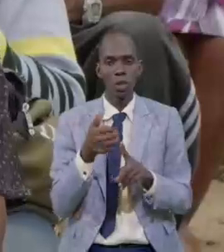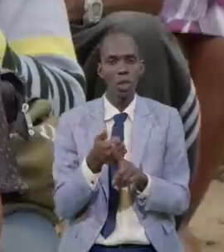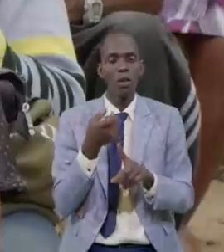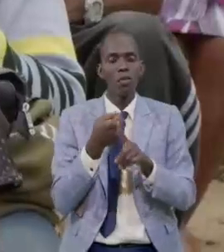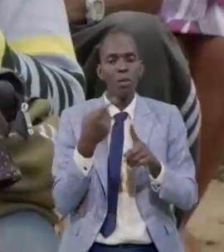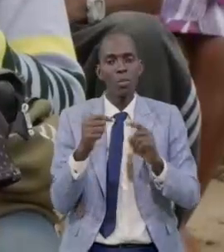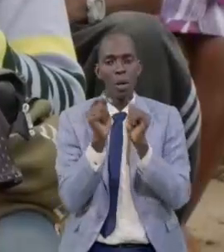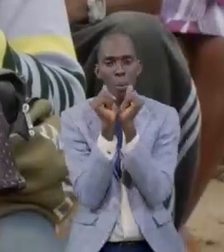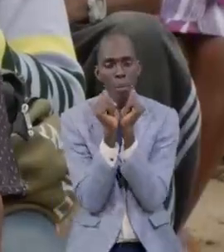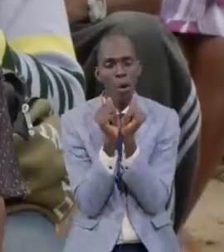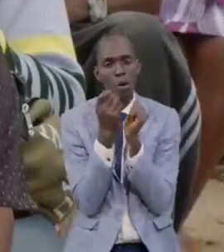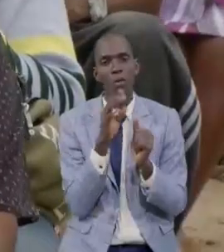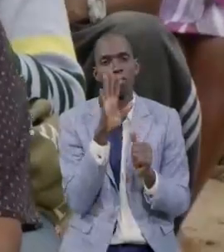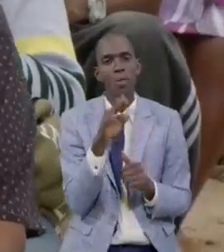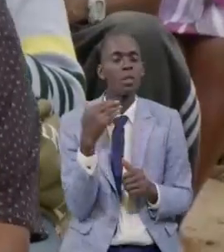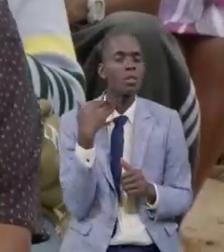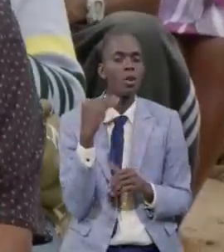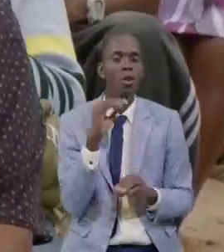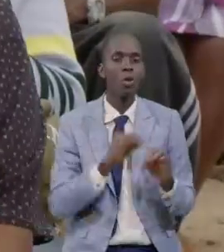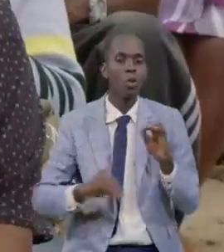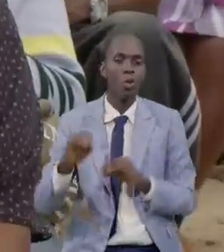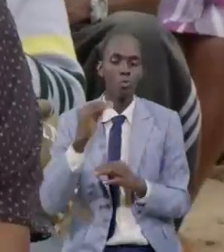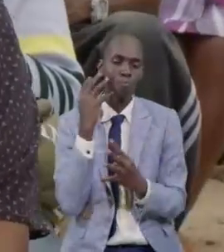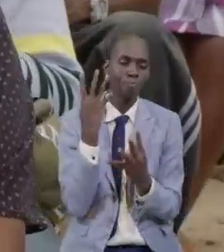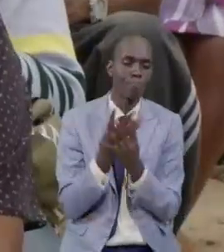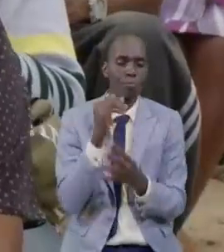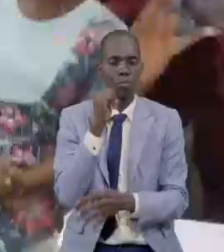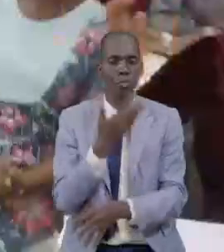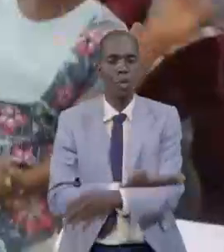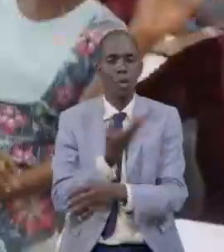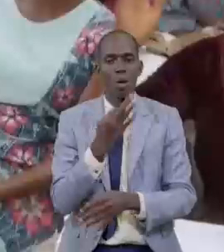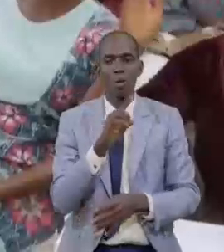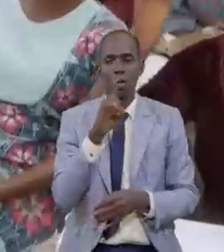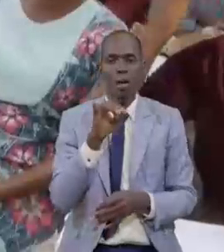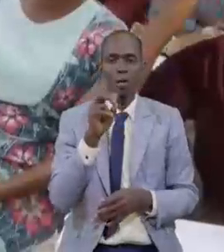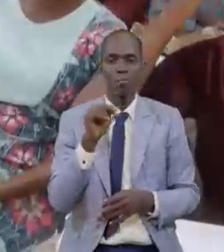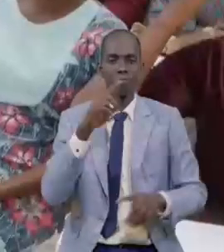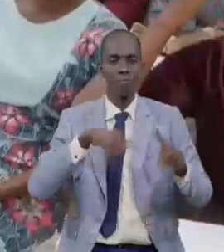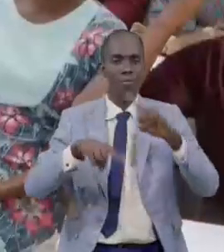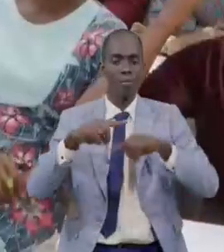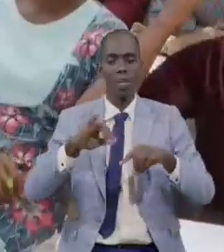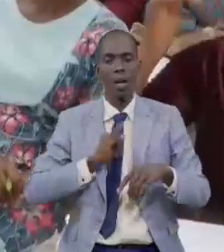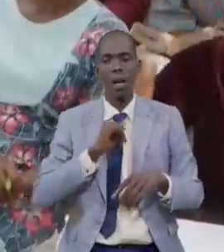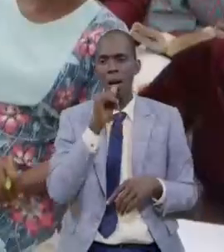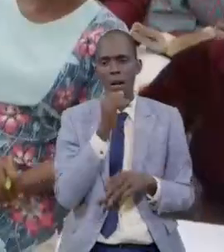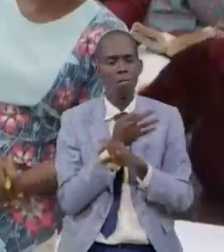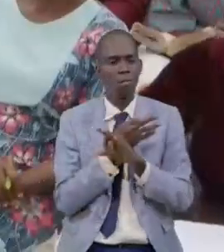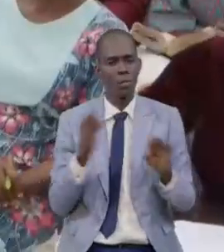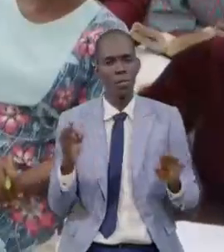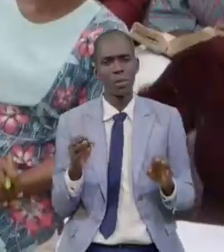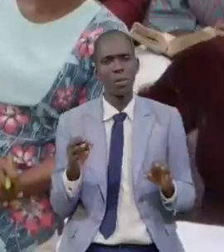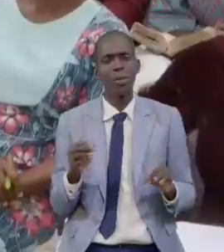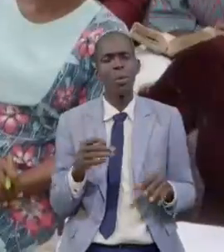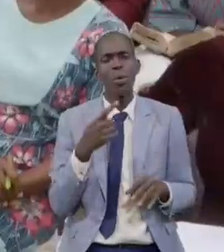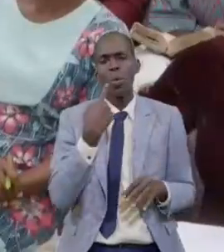daughter of Zion, I am free. Who determines whether I am